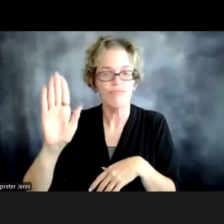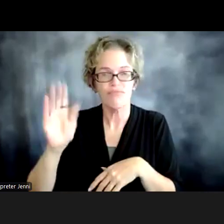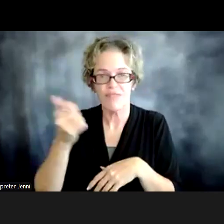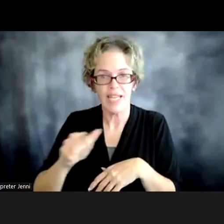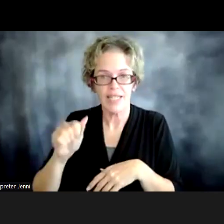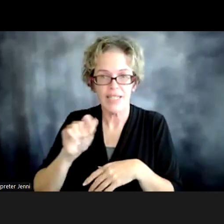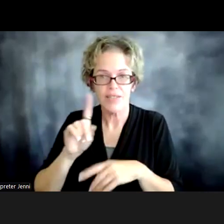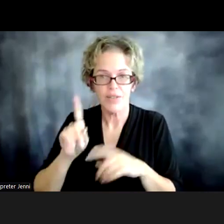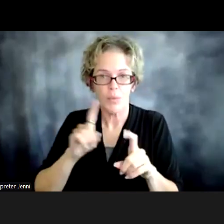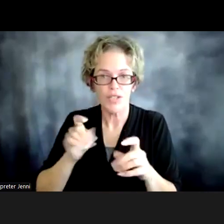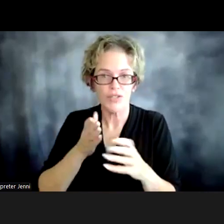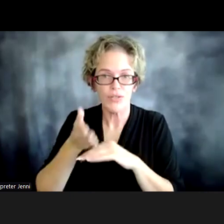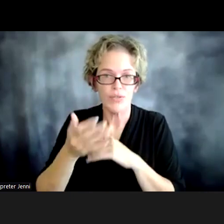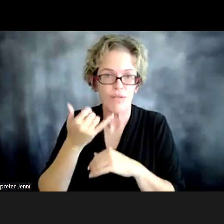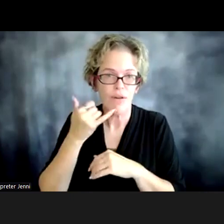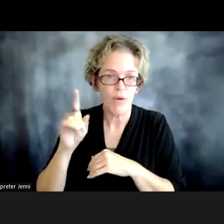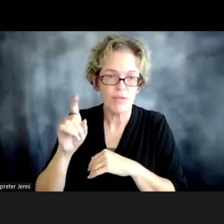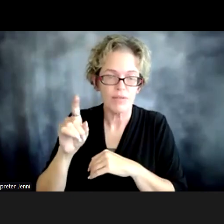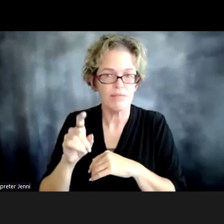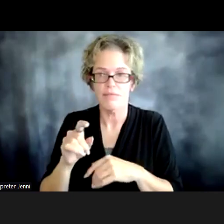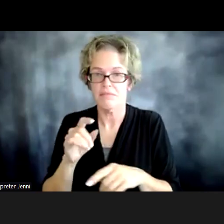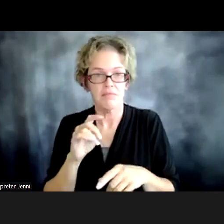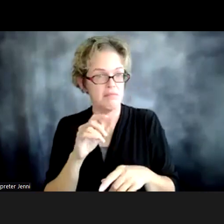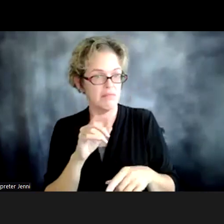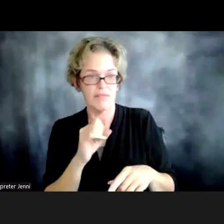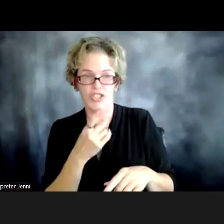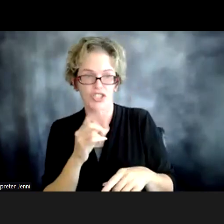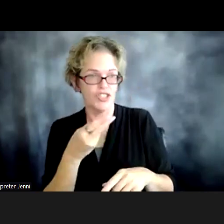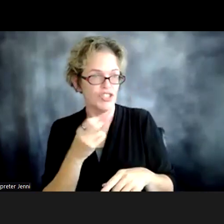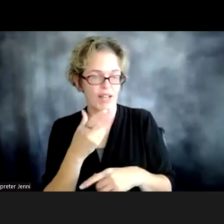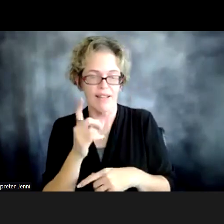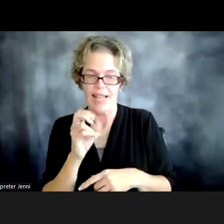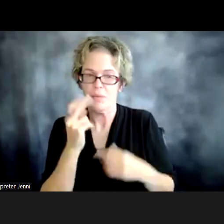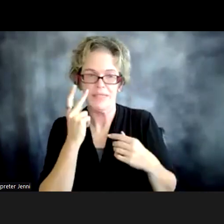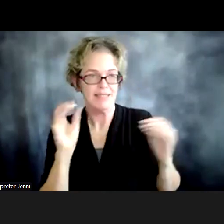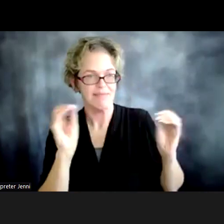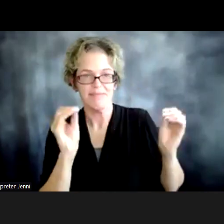phone? Sheldon, I don't see any hands raised.